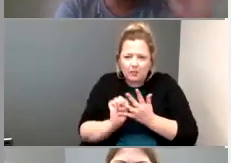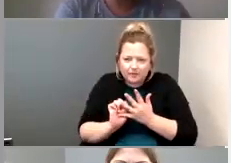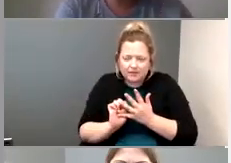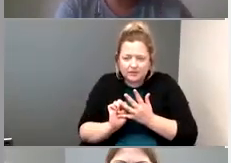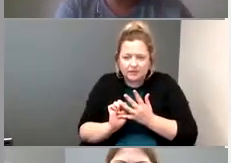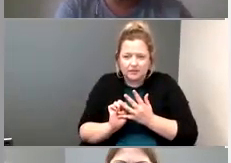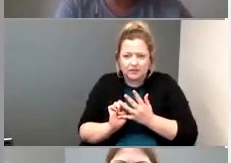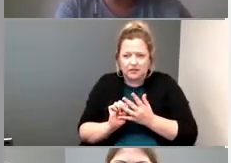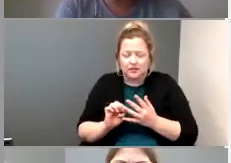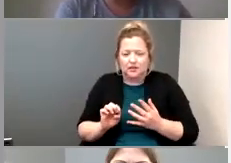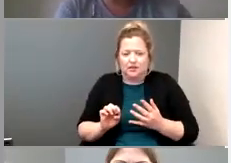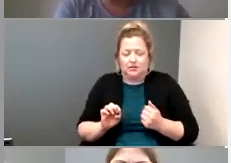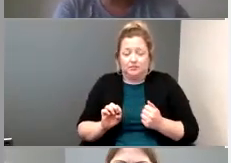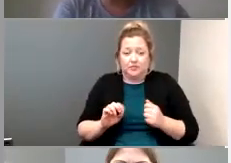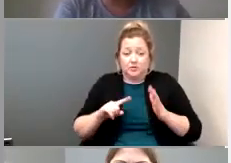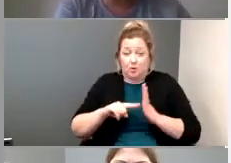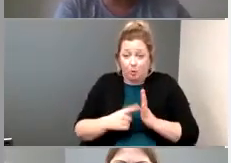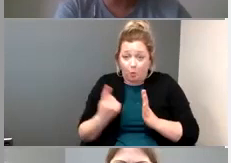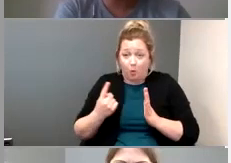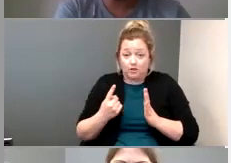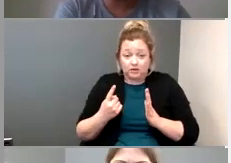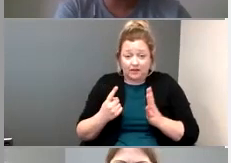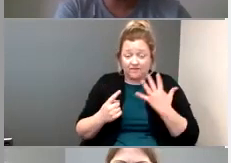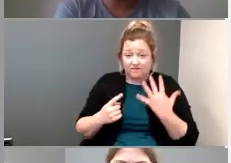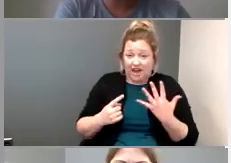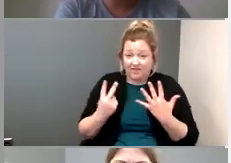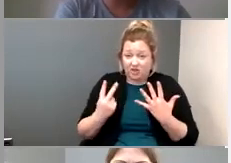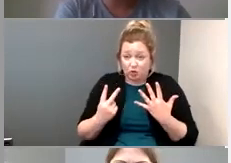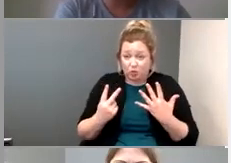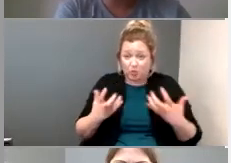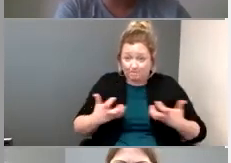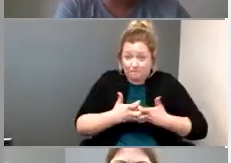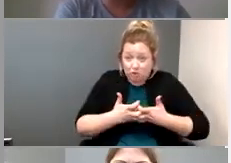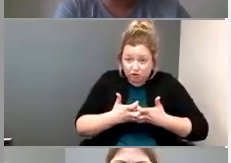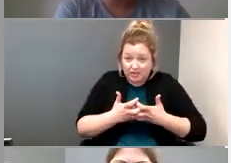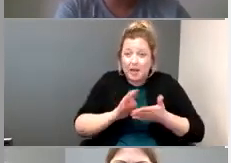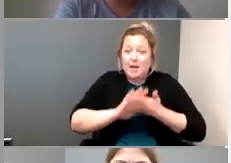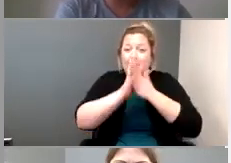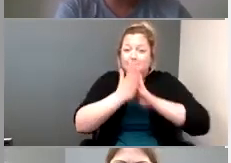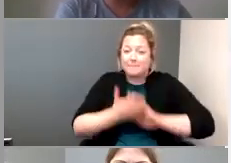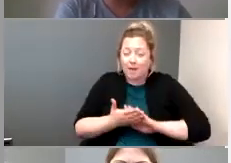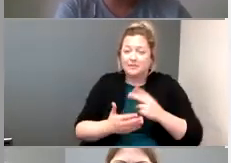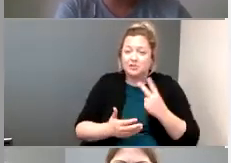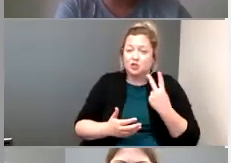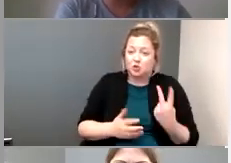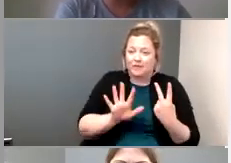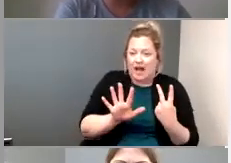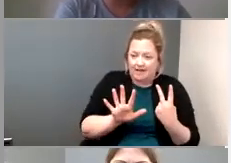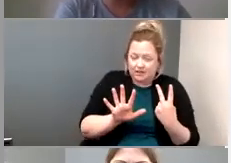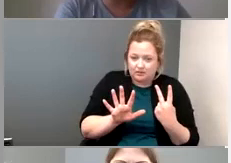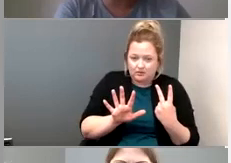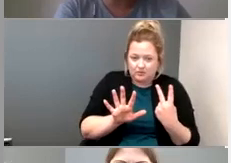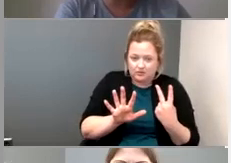about this too. So once we merge 5 and 2, it becomes 2, 5. We merge 4, 7 to get 4, 7. And then we have this